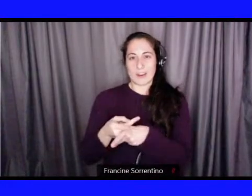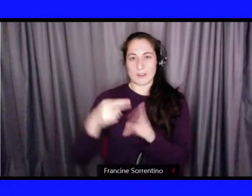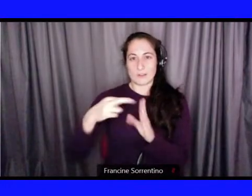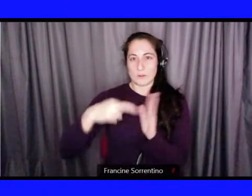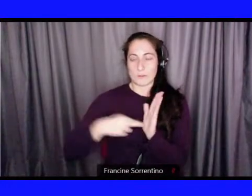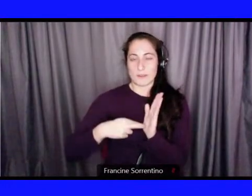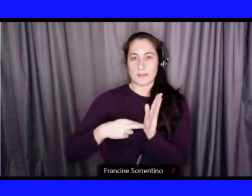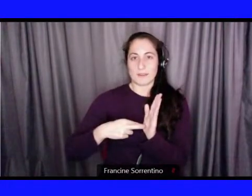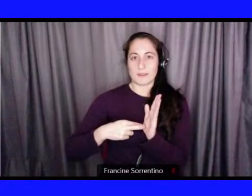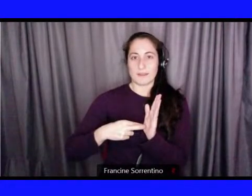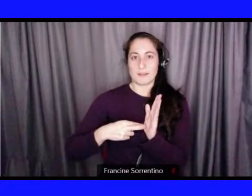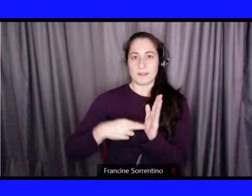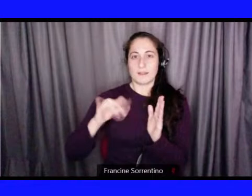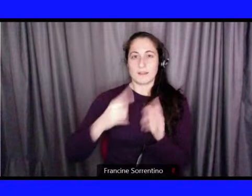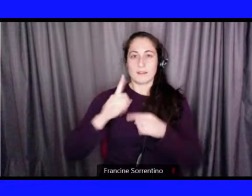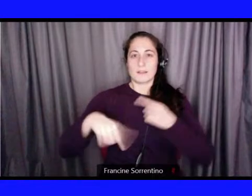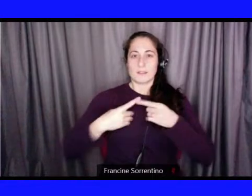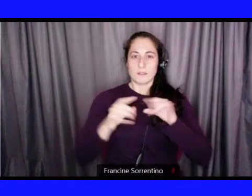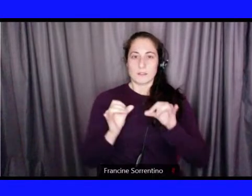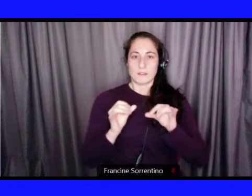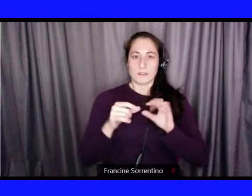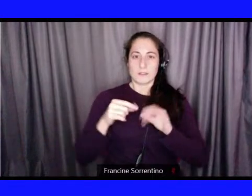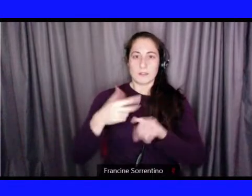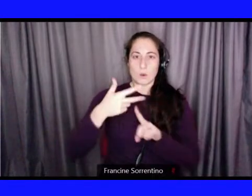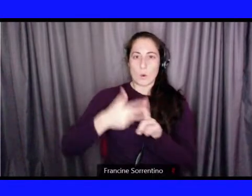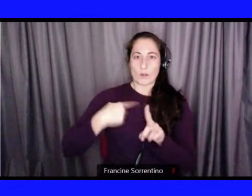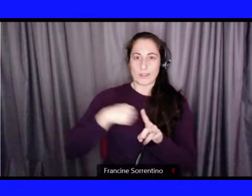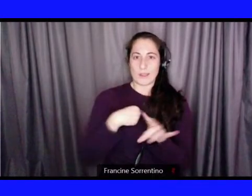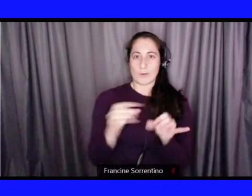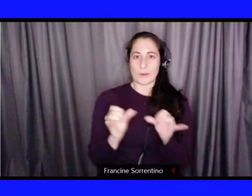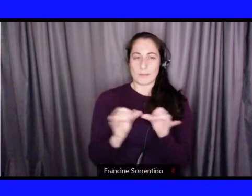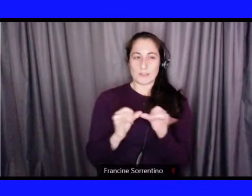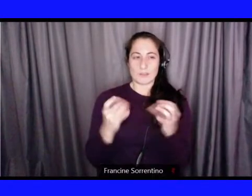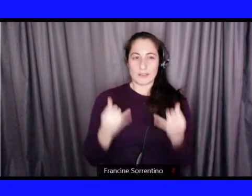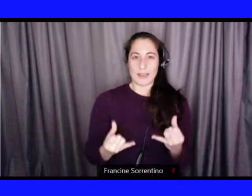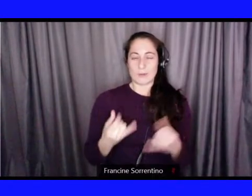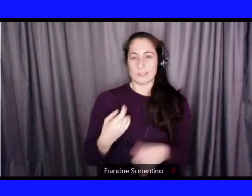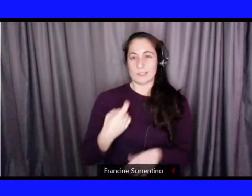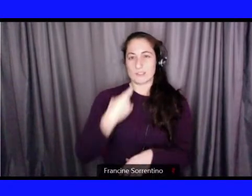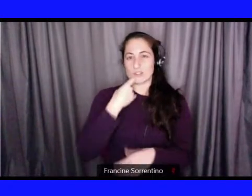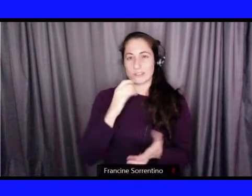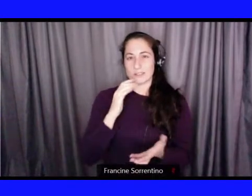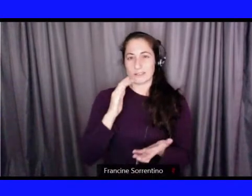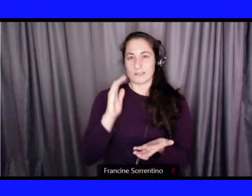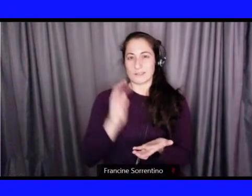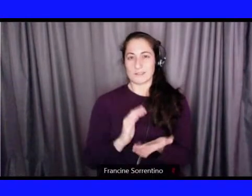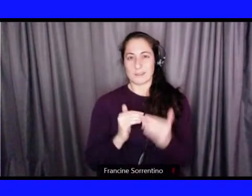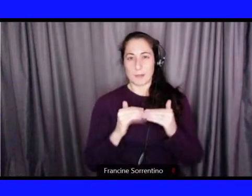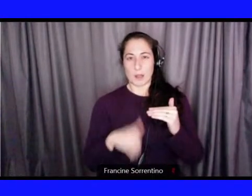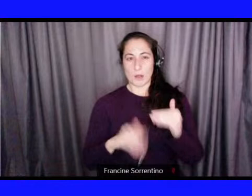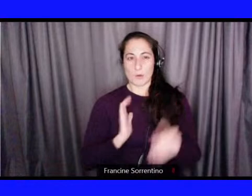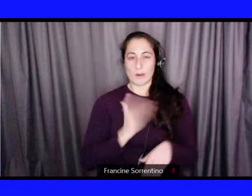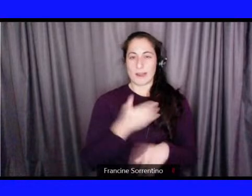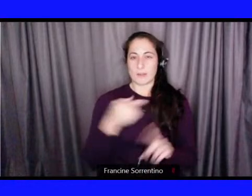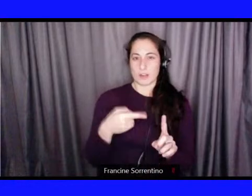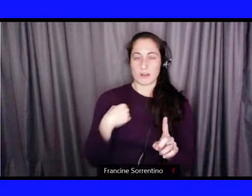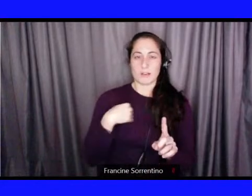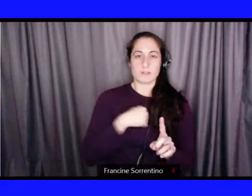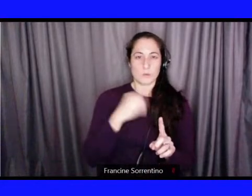80%, and there was an adjustment for the denominator, which you could see in the